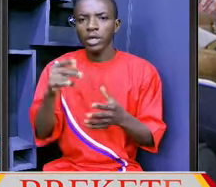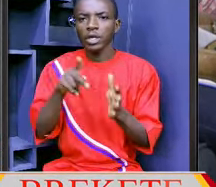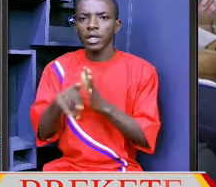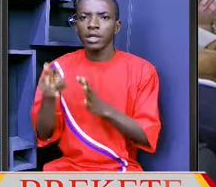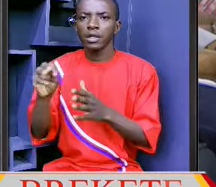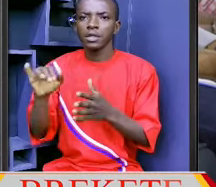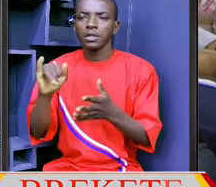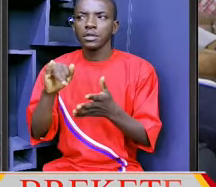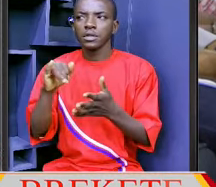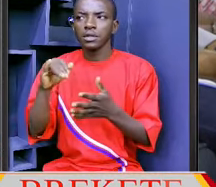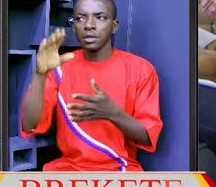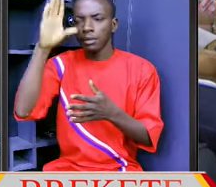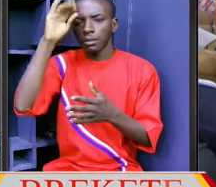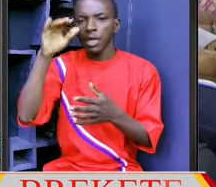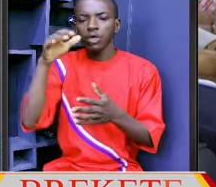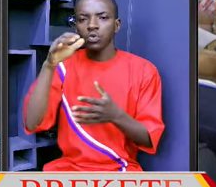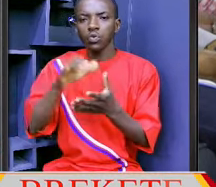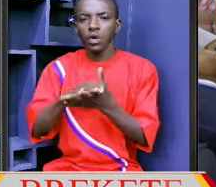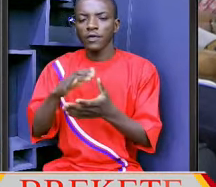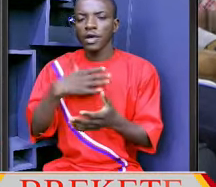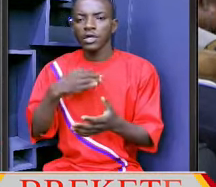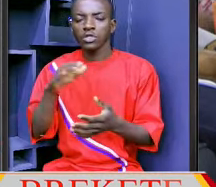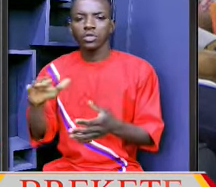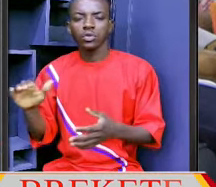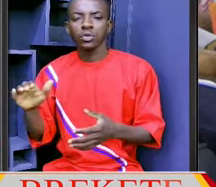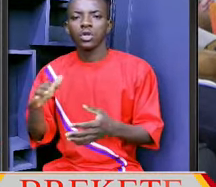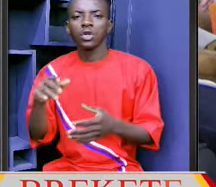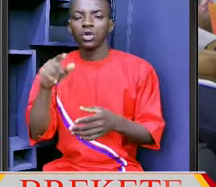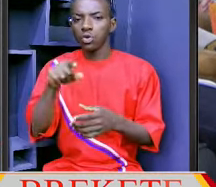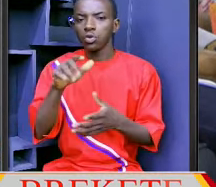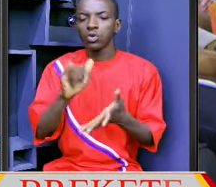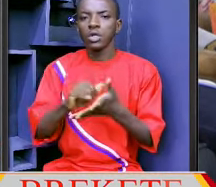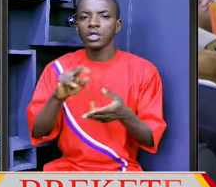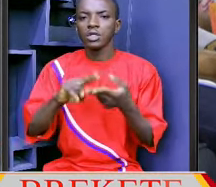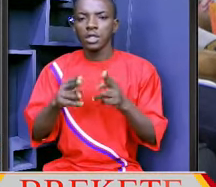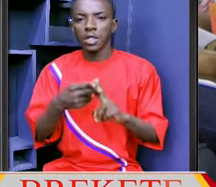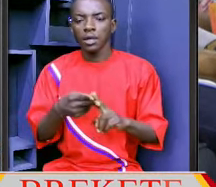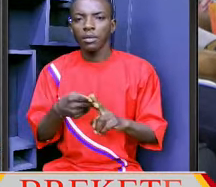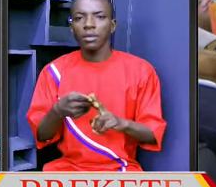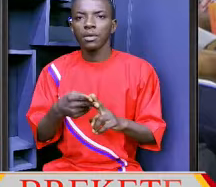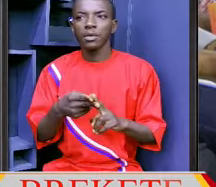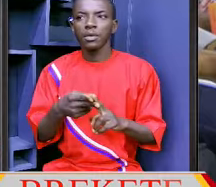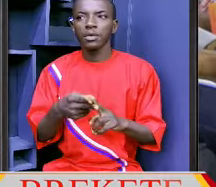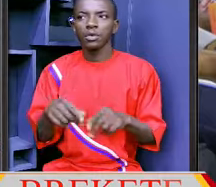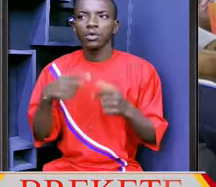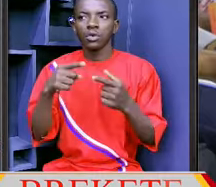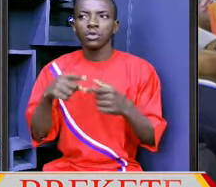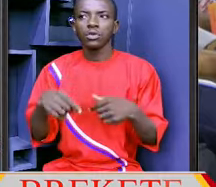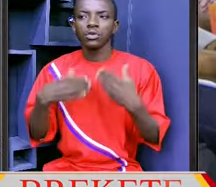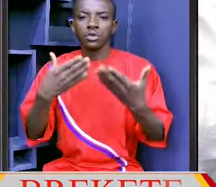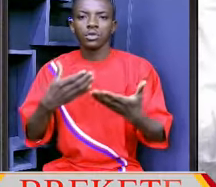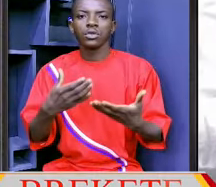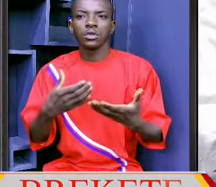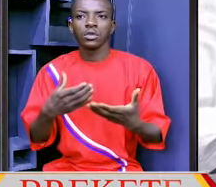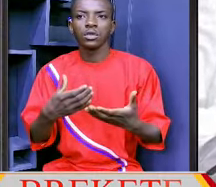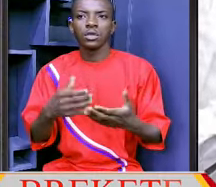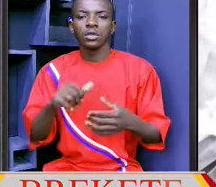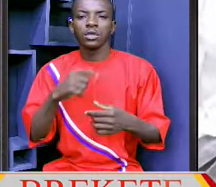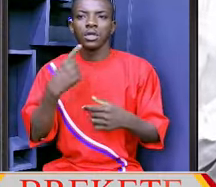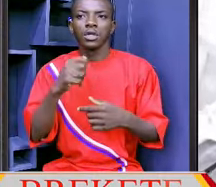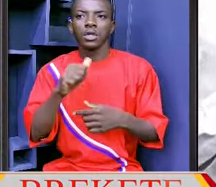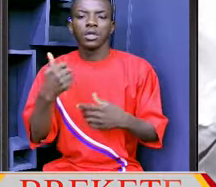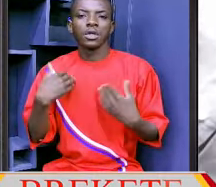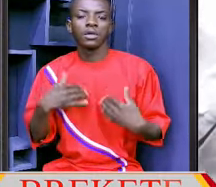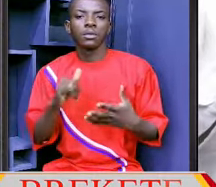this man in wife and children. Now you will be the neighbor. Go someone call and say you, they go tell anybody.